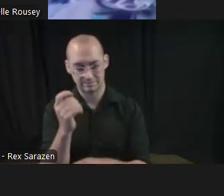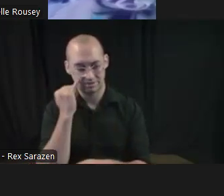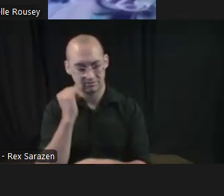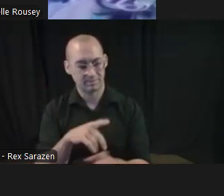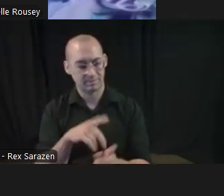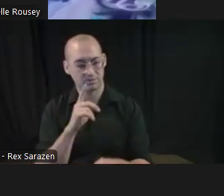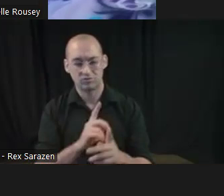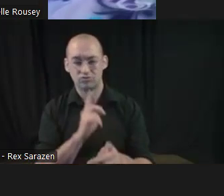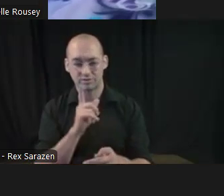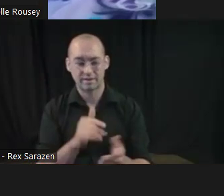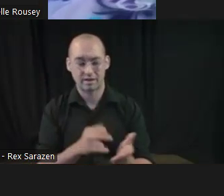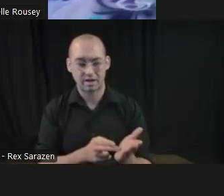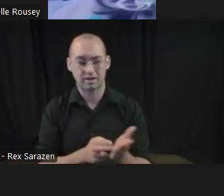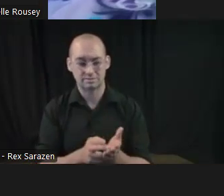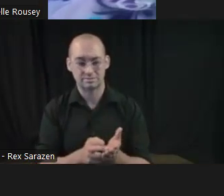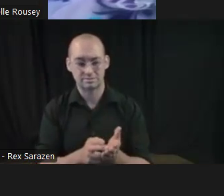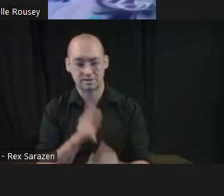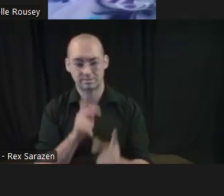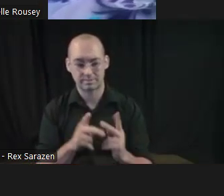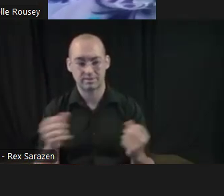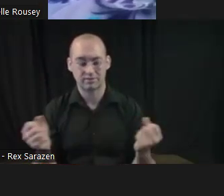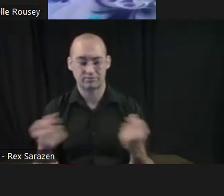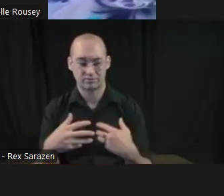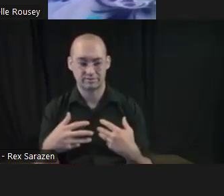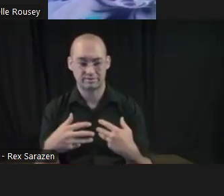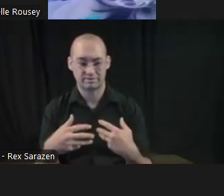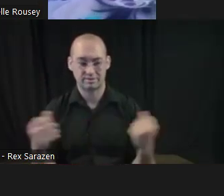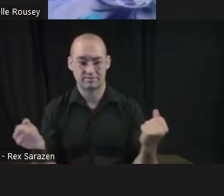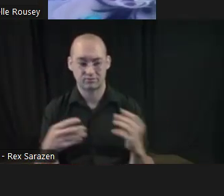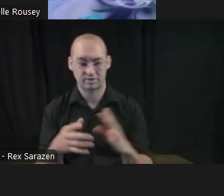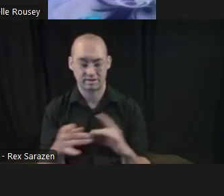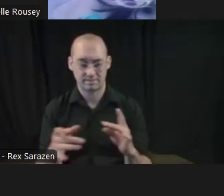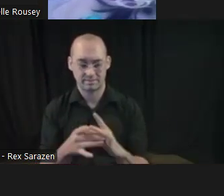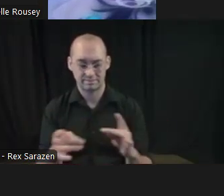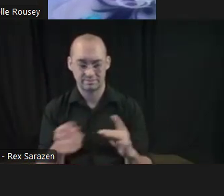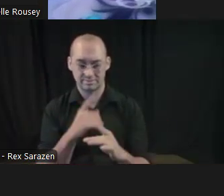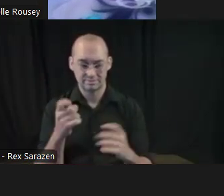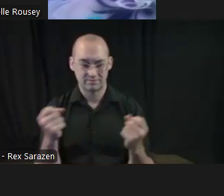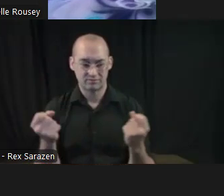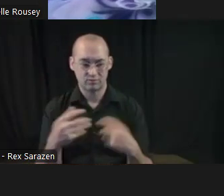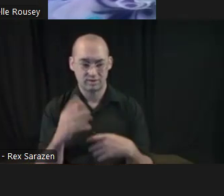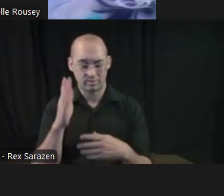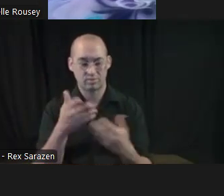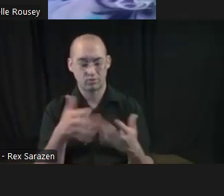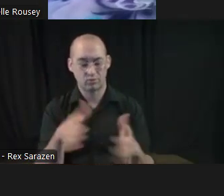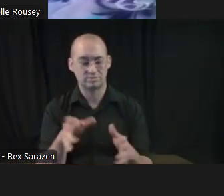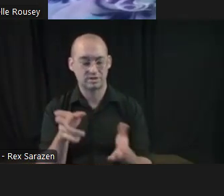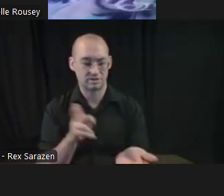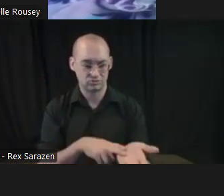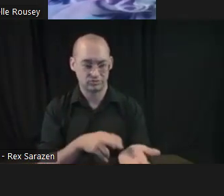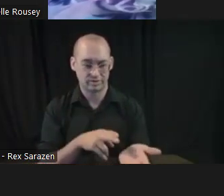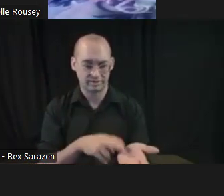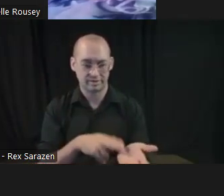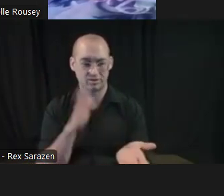honest and people are afraid, they're afraid to make these comments because they're afraid they're going to lose their contract and they're afraid that they're not going to